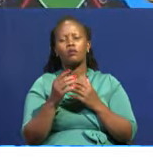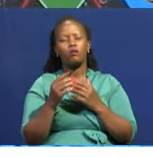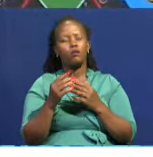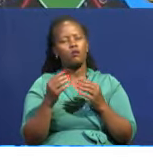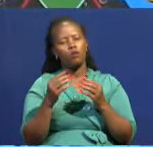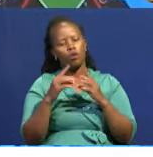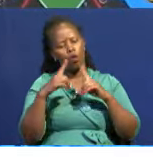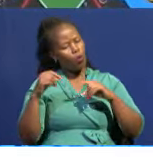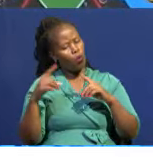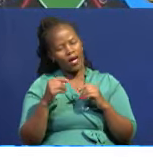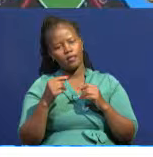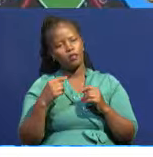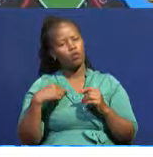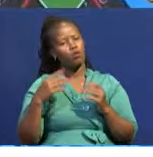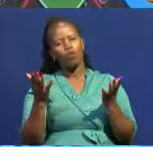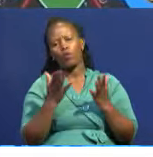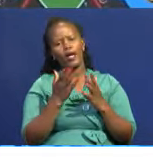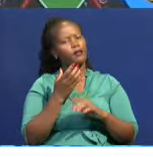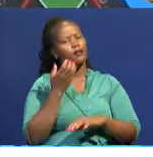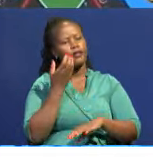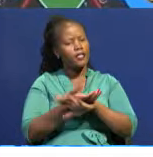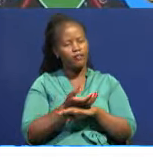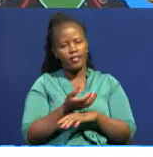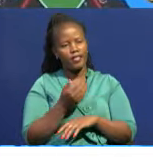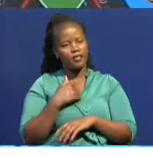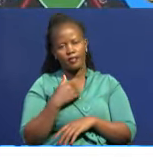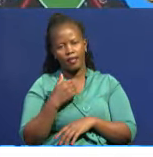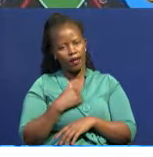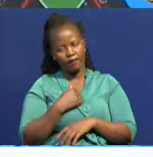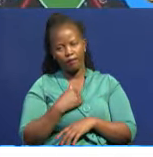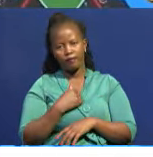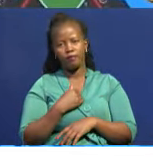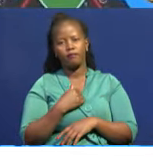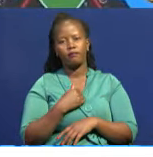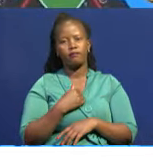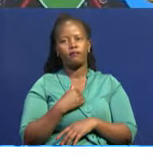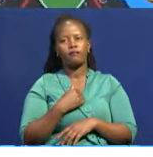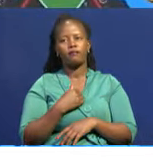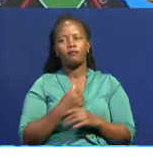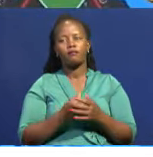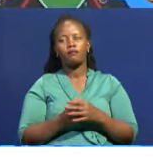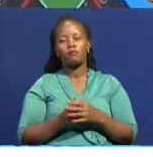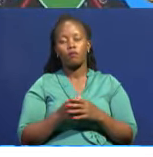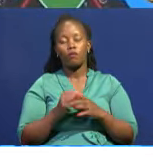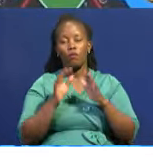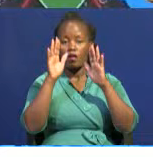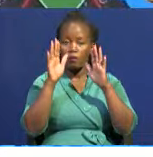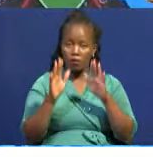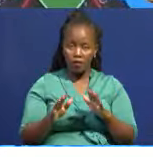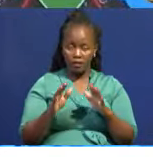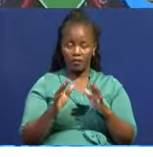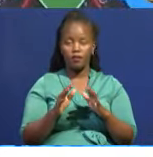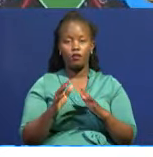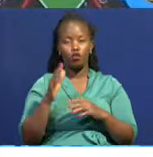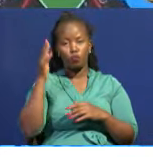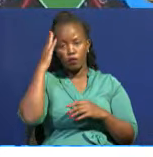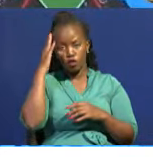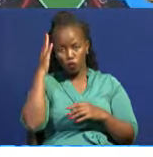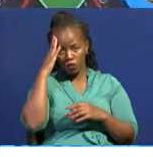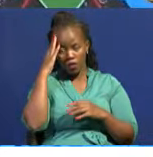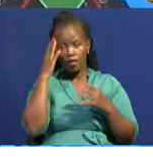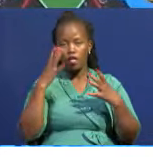and we need clarity. let it come from the citizenry that they